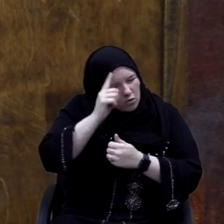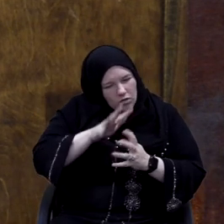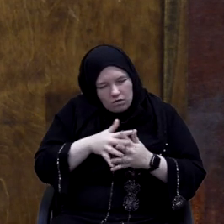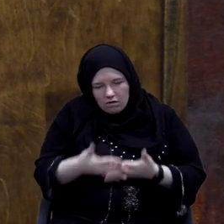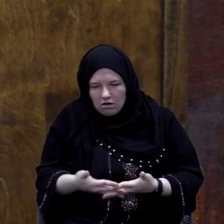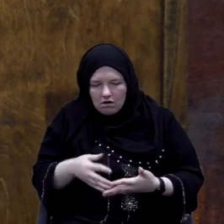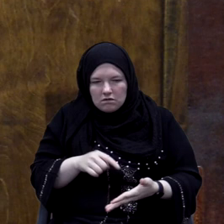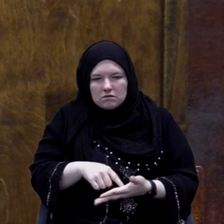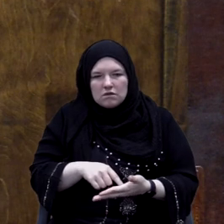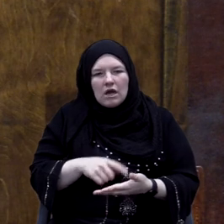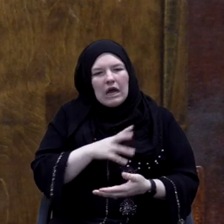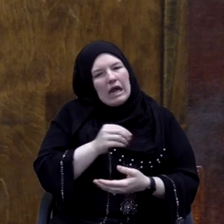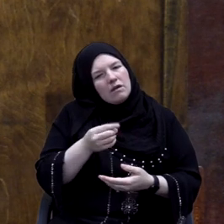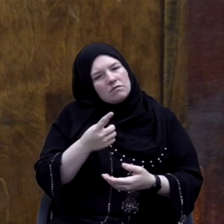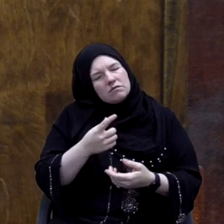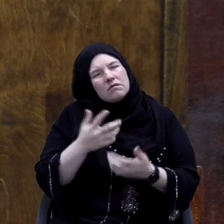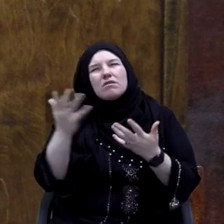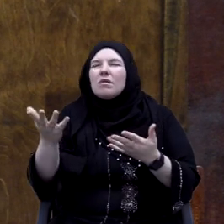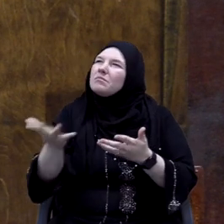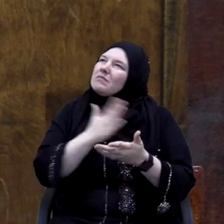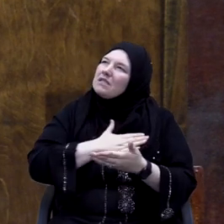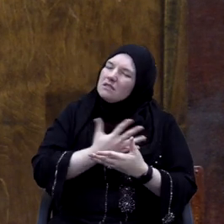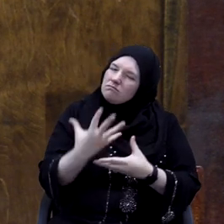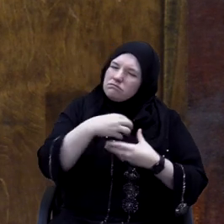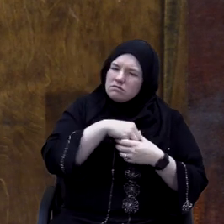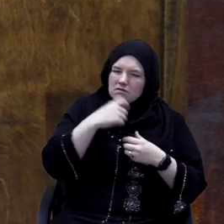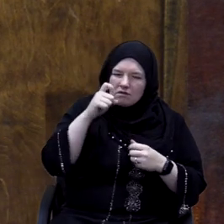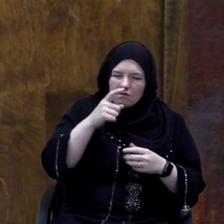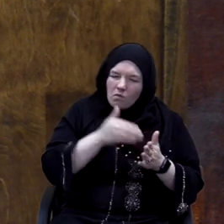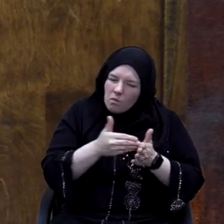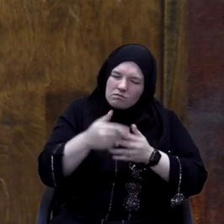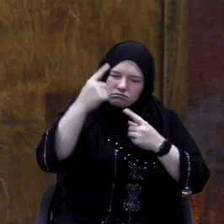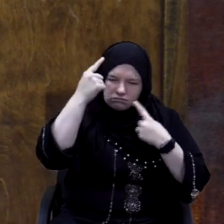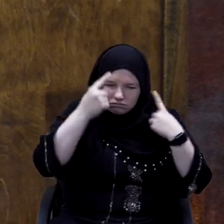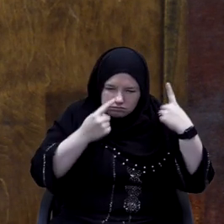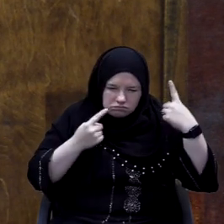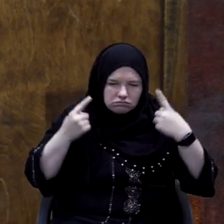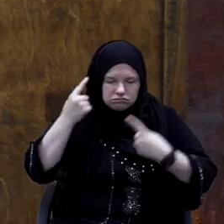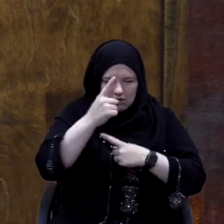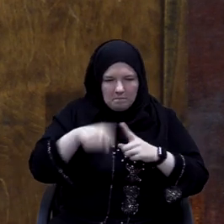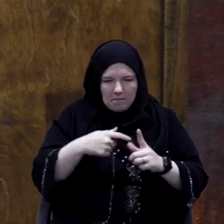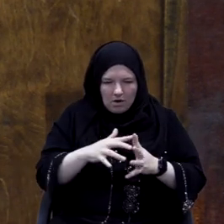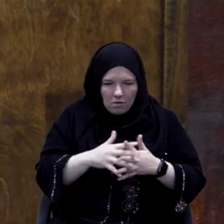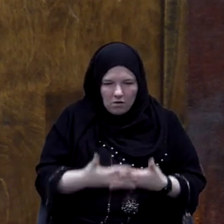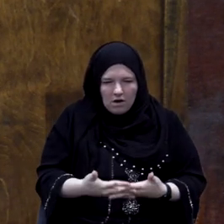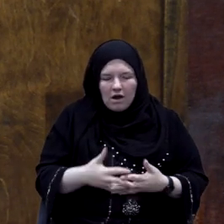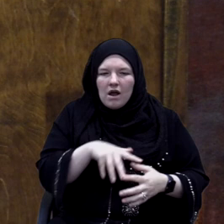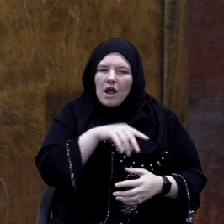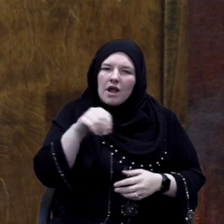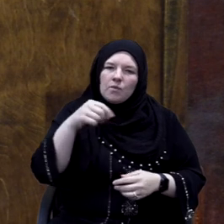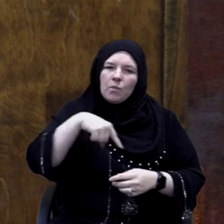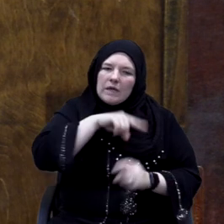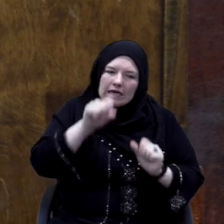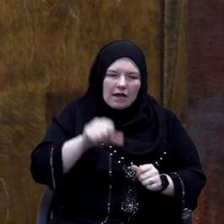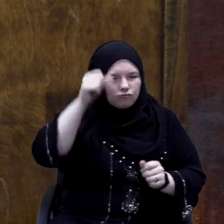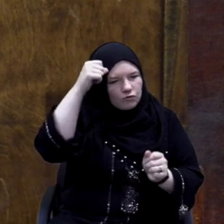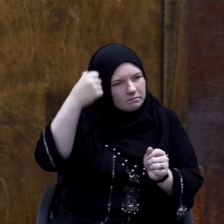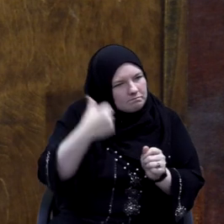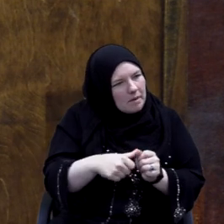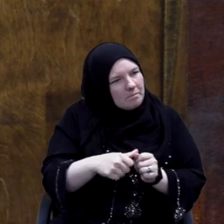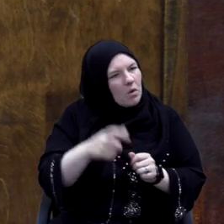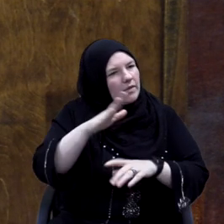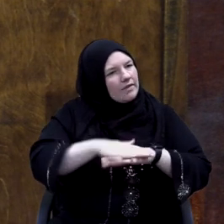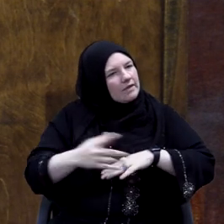and the thinking about the Quran and the regard for the Day of Judgment and the regard and the respect